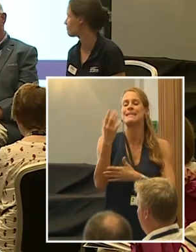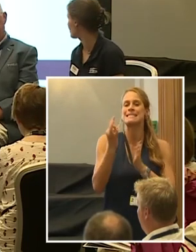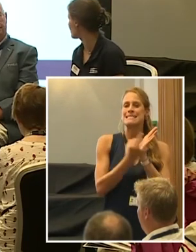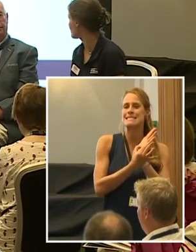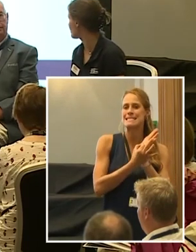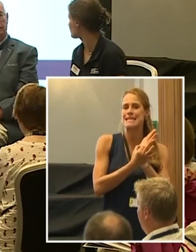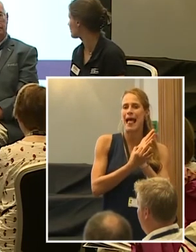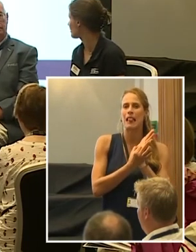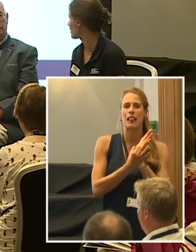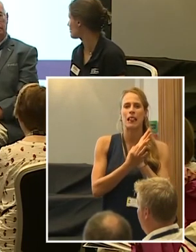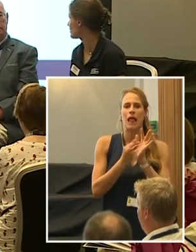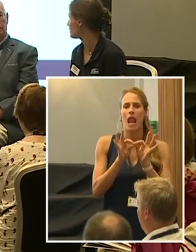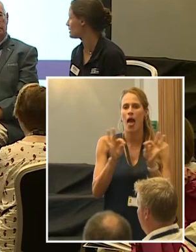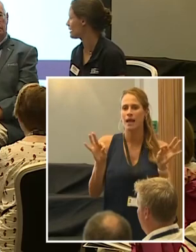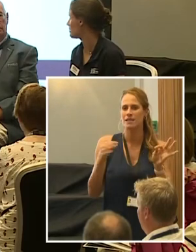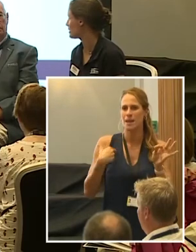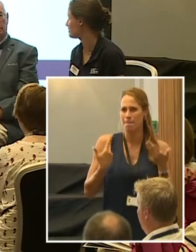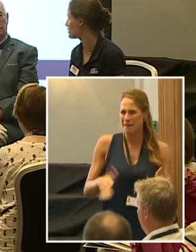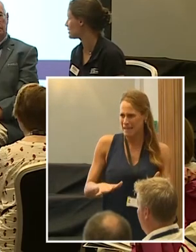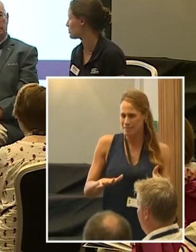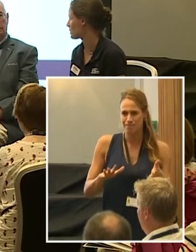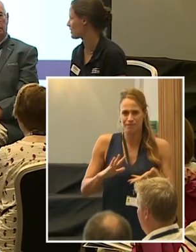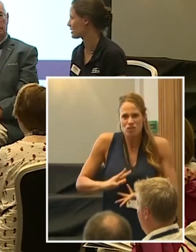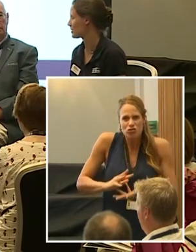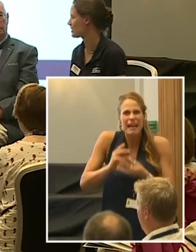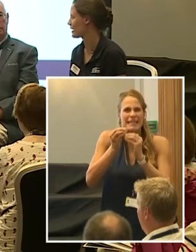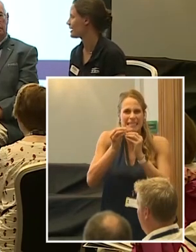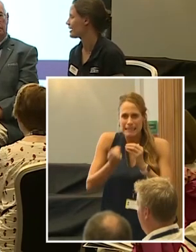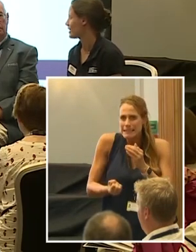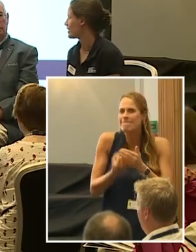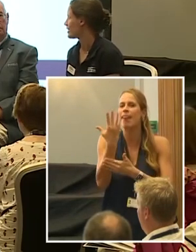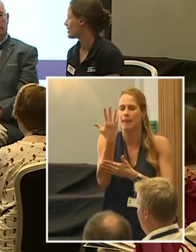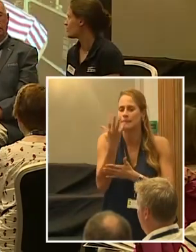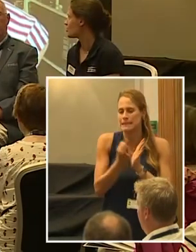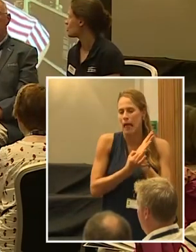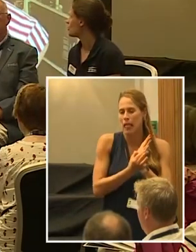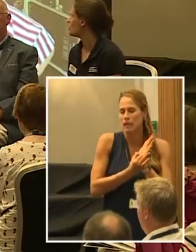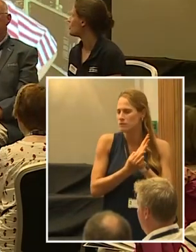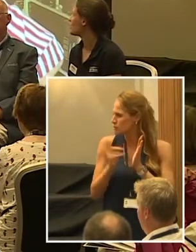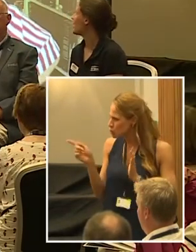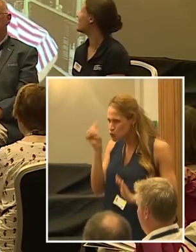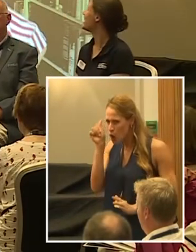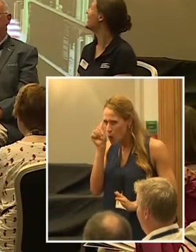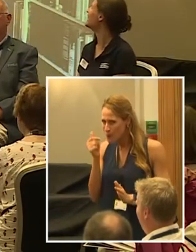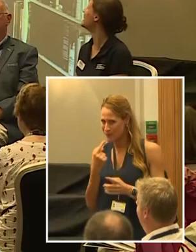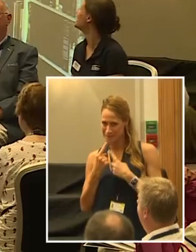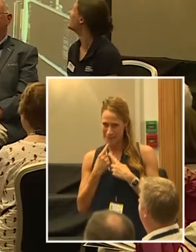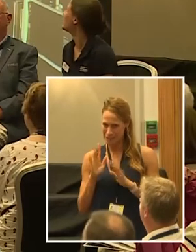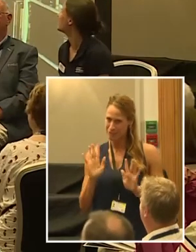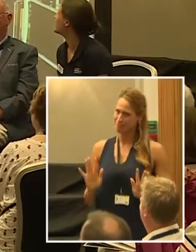developed. I don't know if either of you know anybody knows any more about that, but John, do you know yet? Hi.